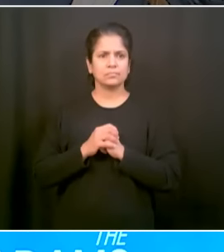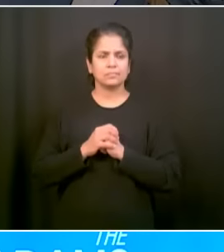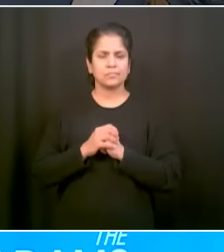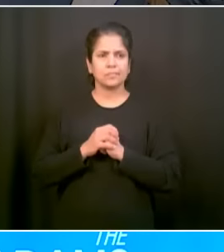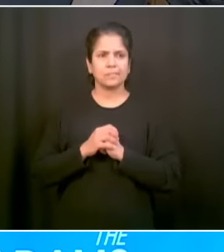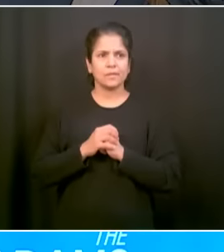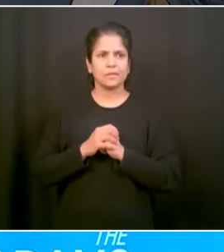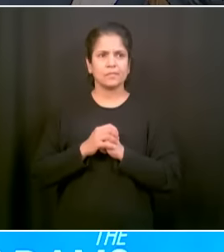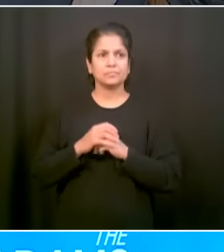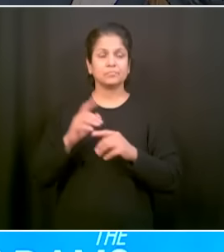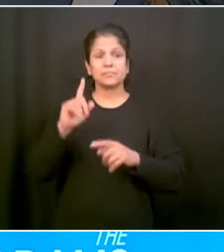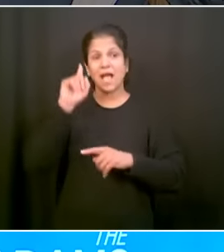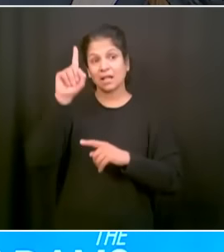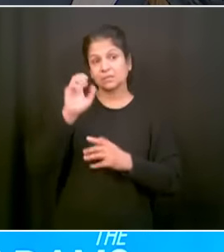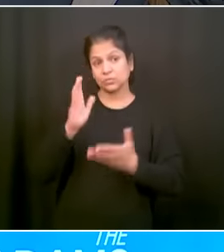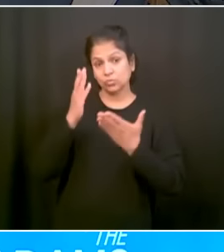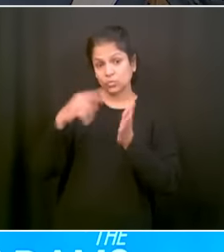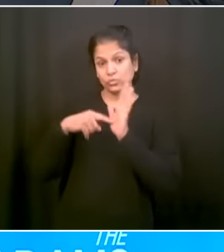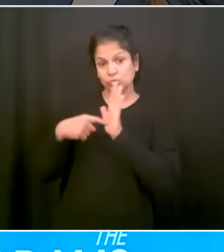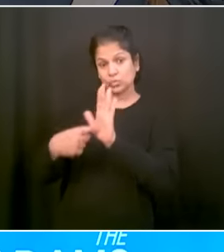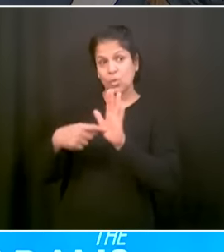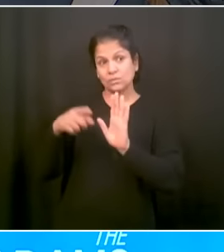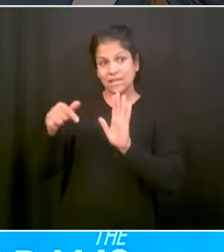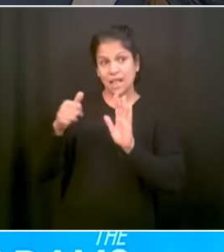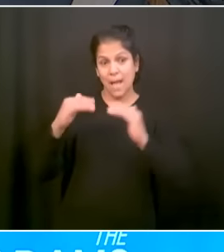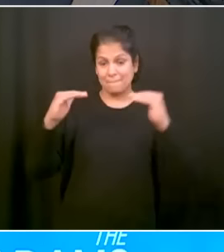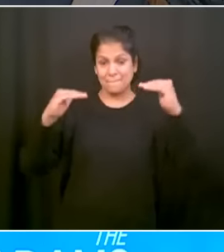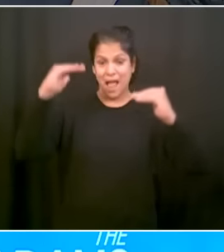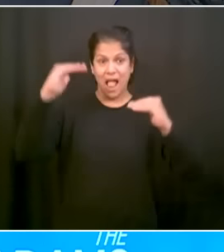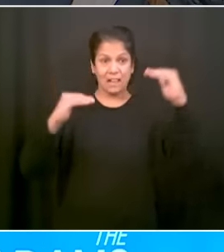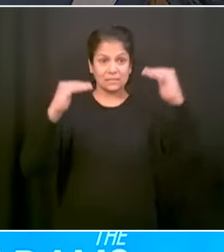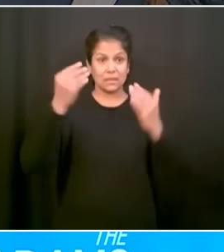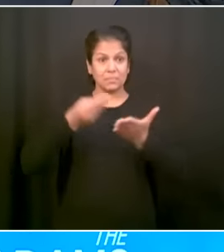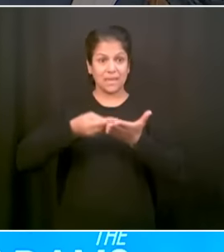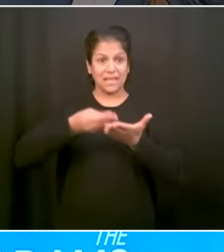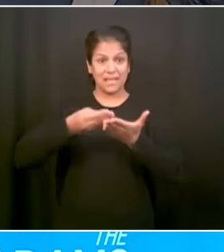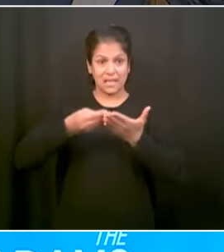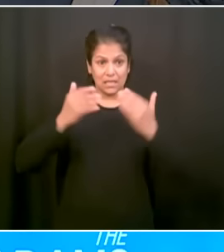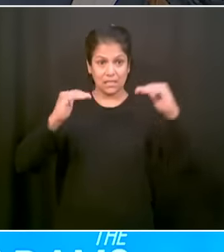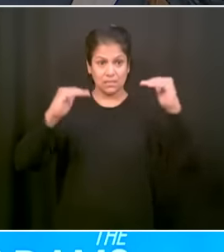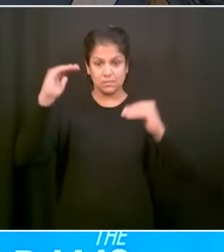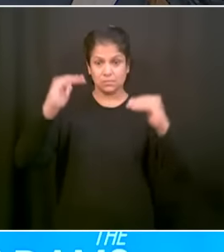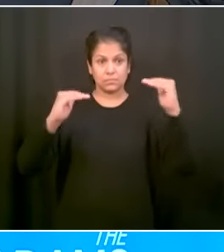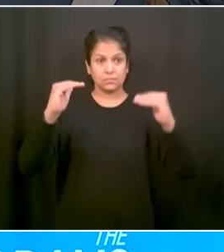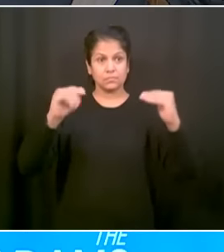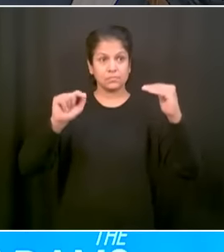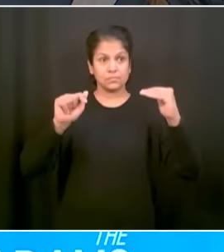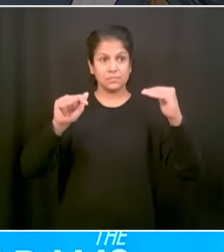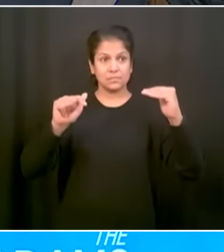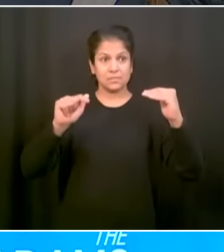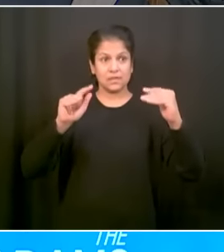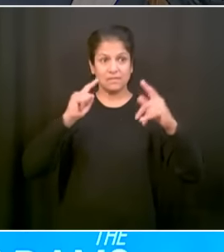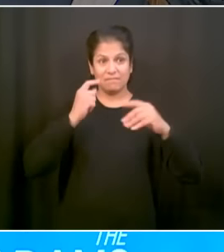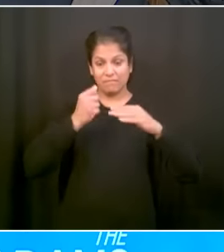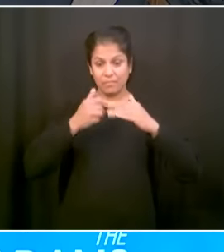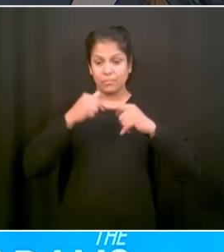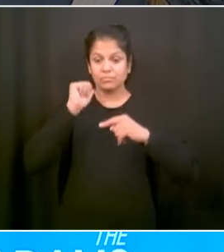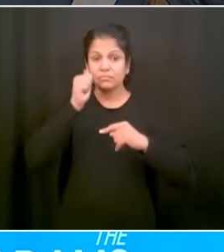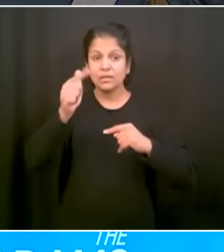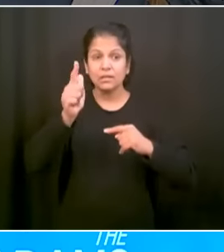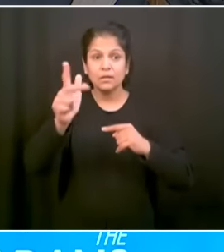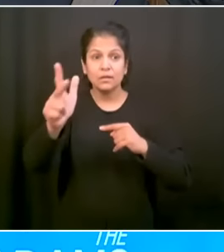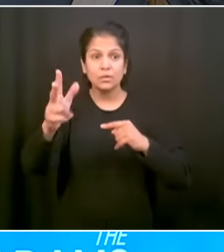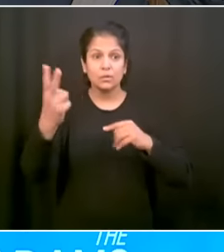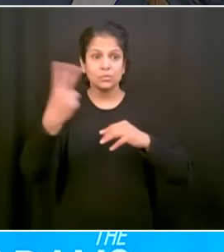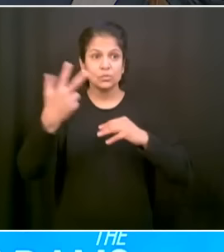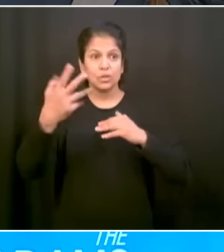whatever the deal is now. So besides this $500,000, this $500,000 chatbot, there has to be something. Are you looking at contracts with the